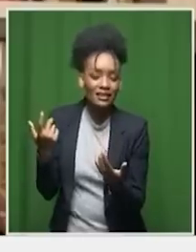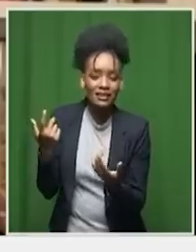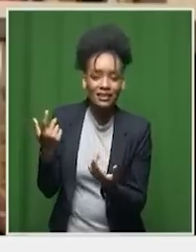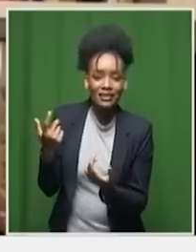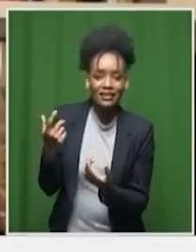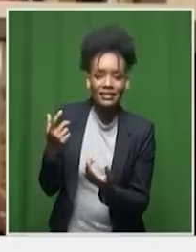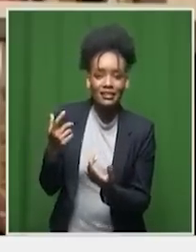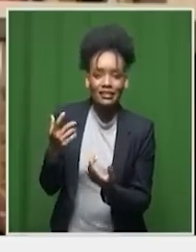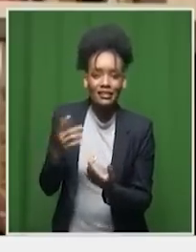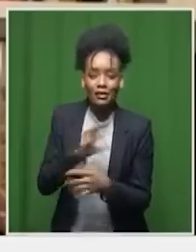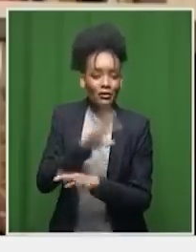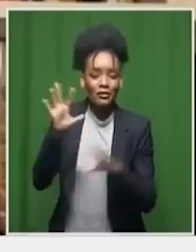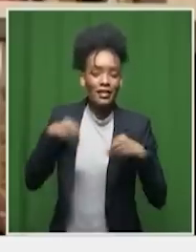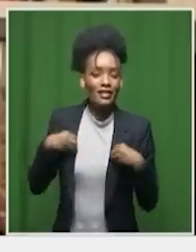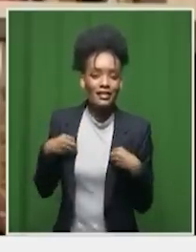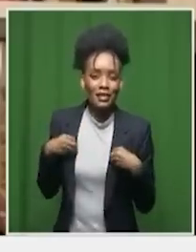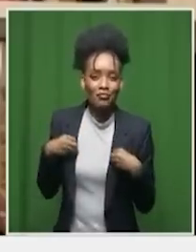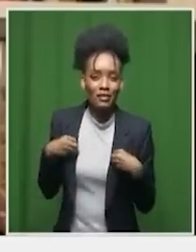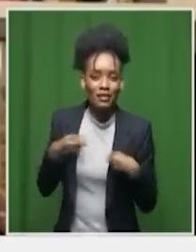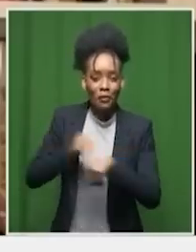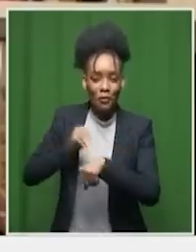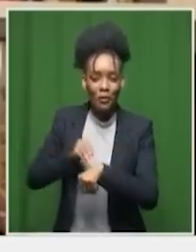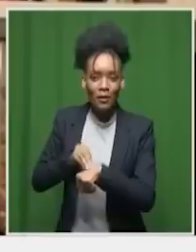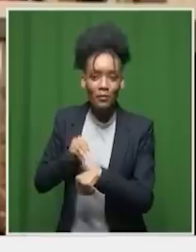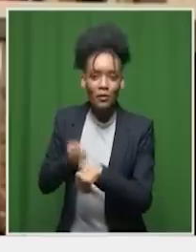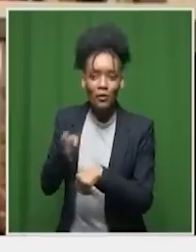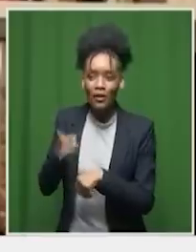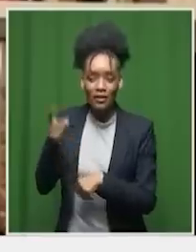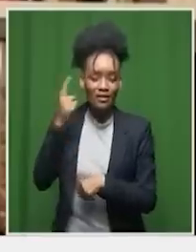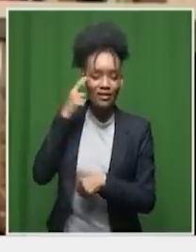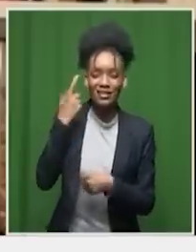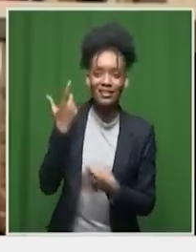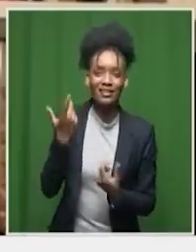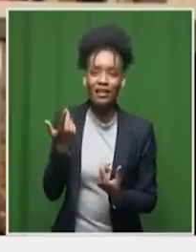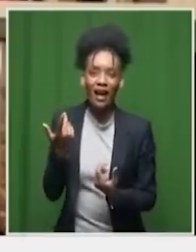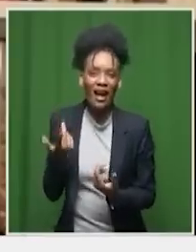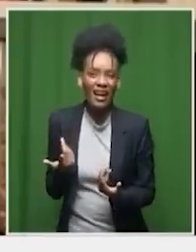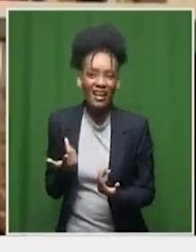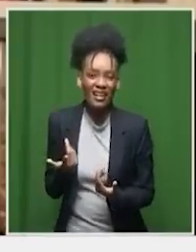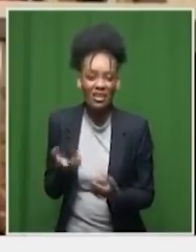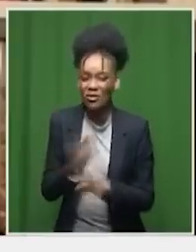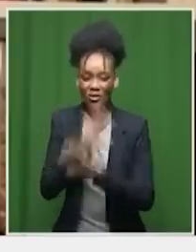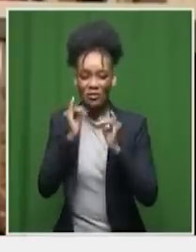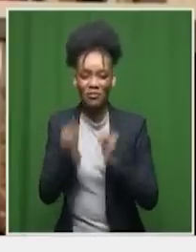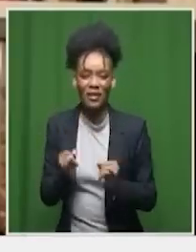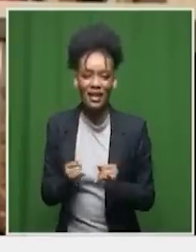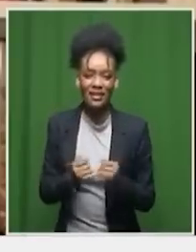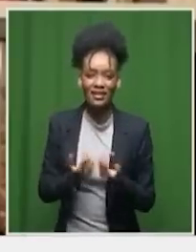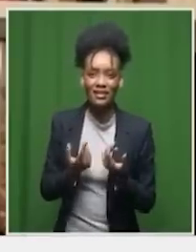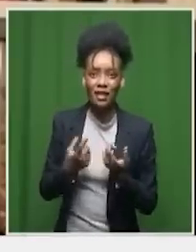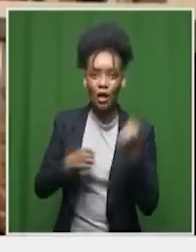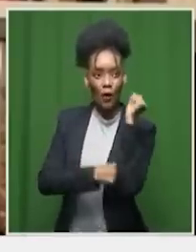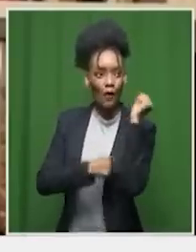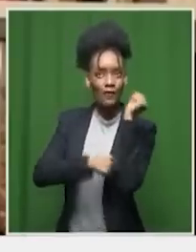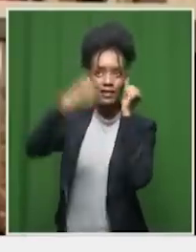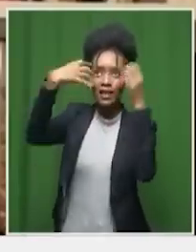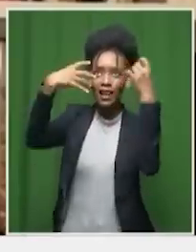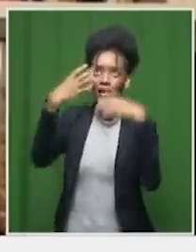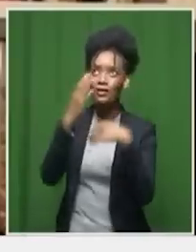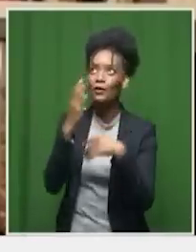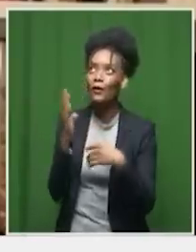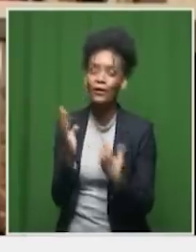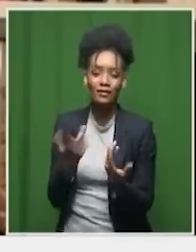bad. We have lights in our offices. What are people talking about? Okay. But people are losing their jobs every